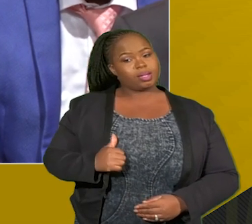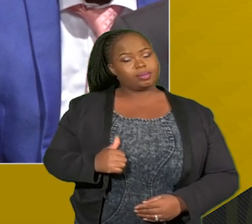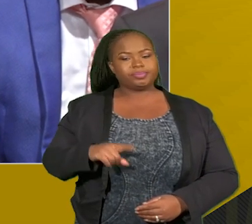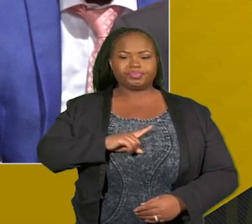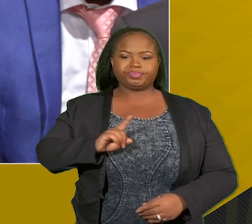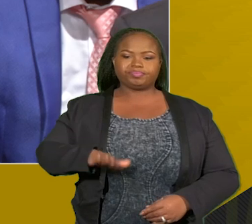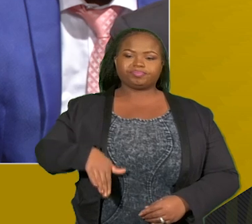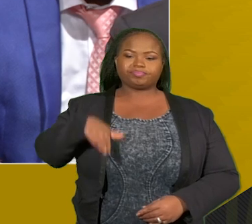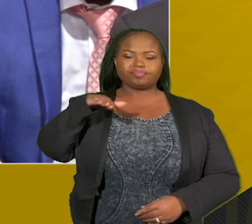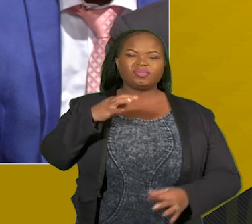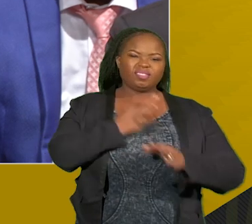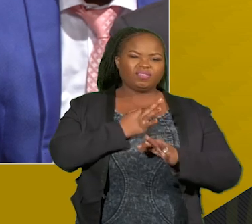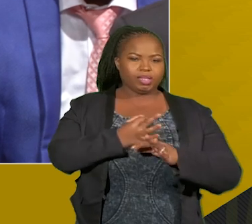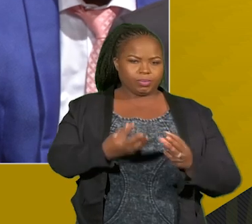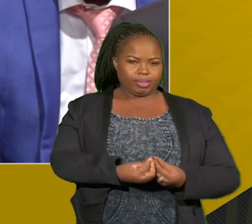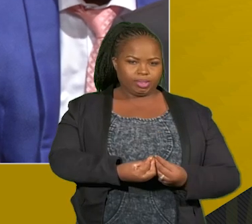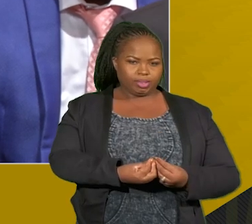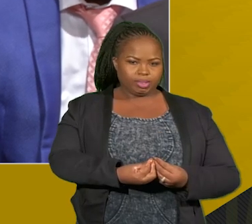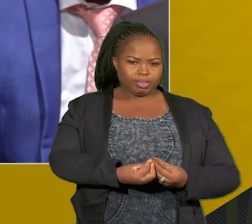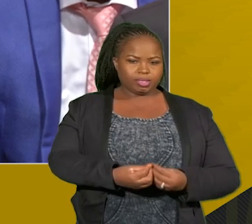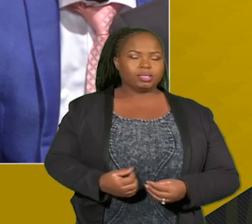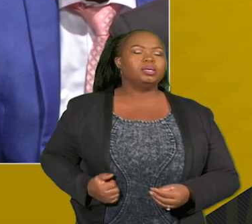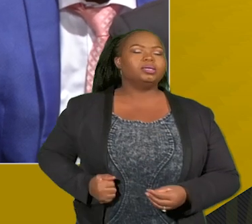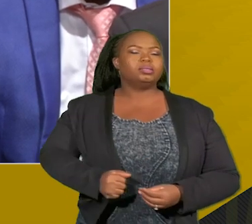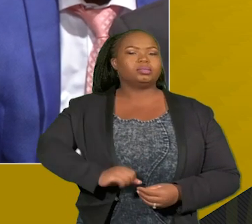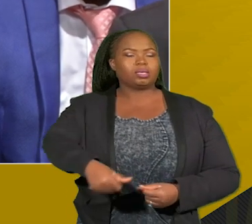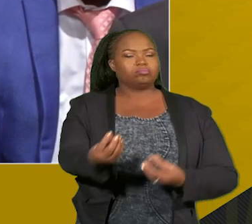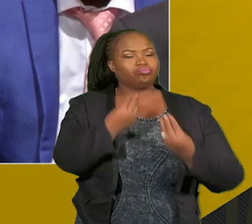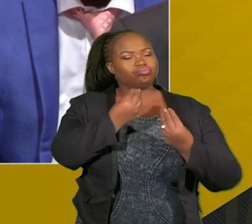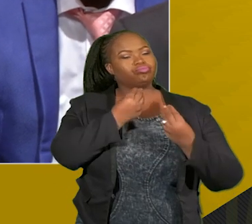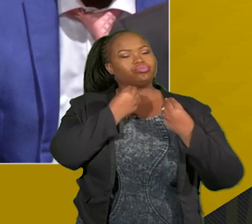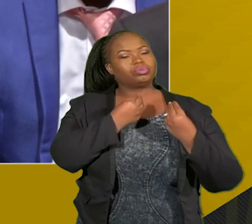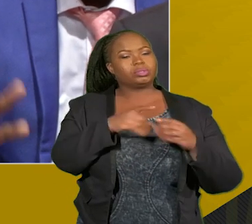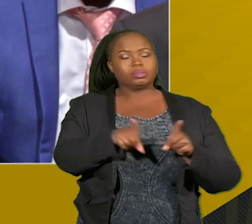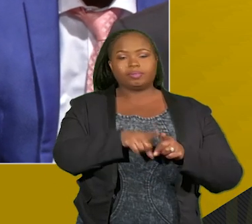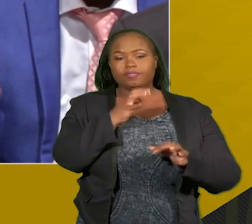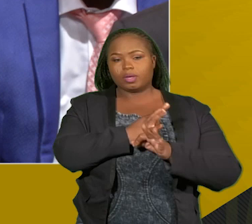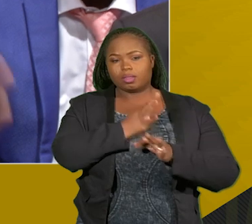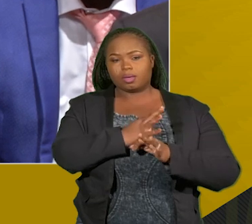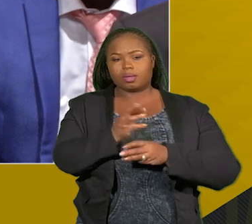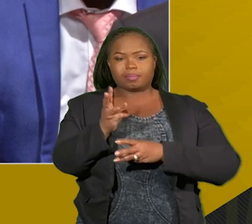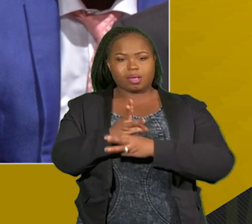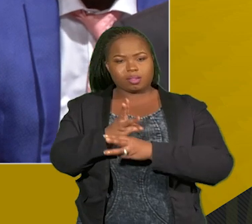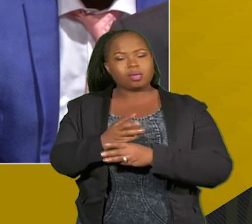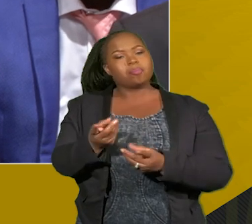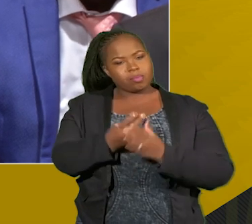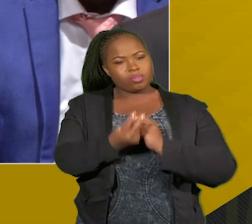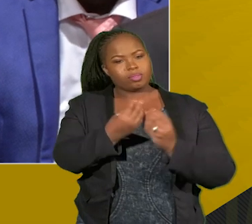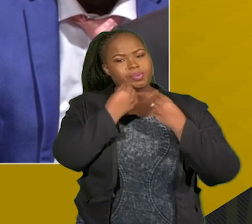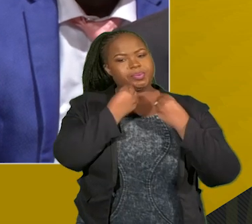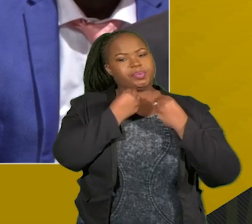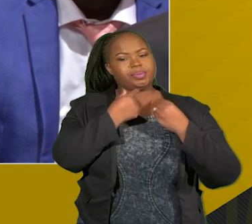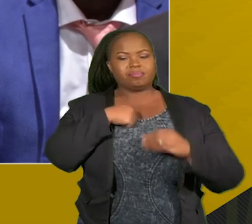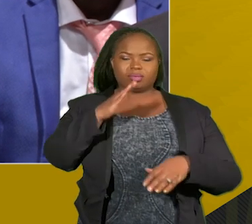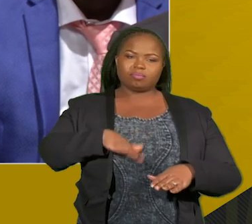because I grew up with a father figure in front of me. Yeah. And I grew up getting a mentorship from even my father and both my father and mother. Yeah. But now